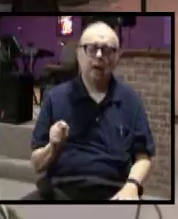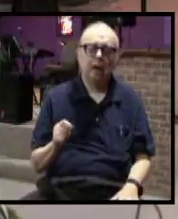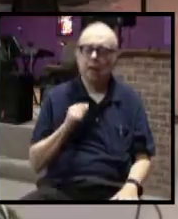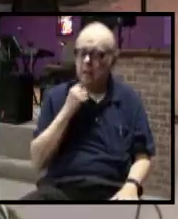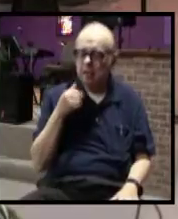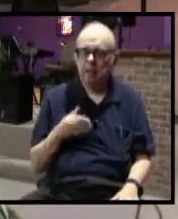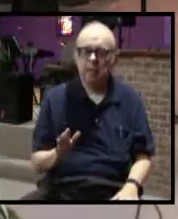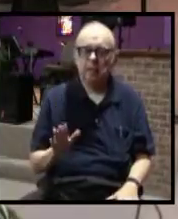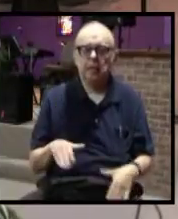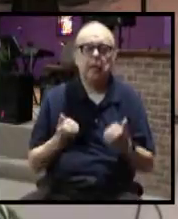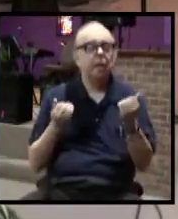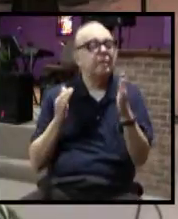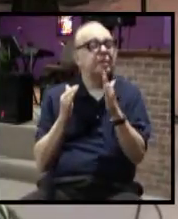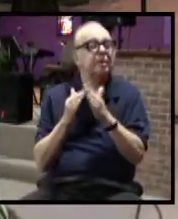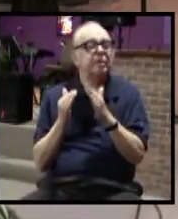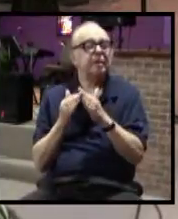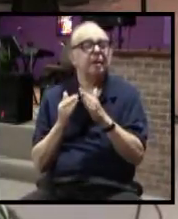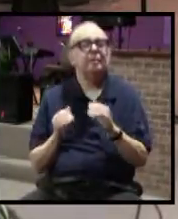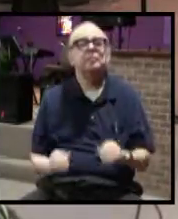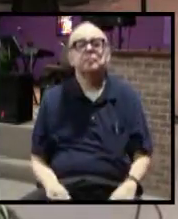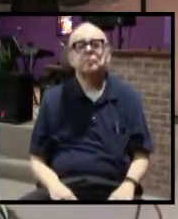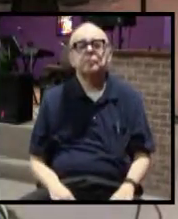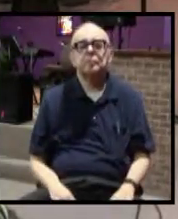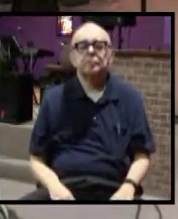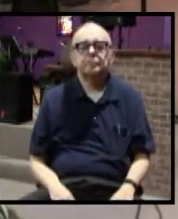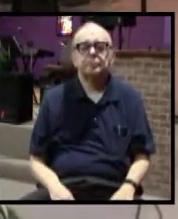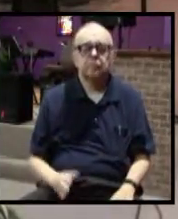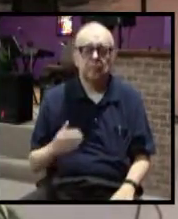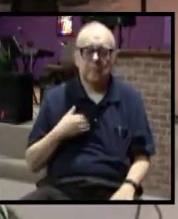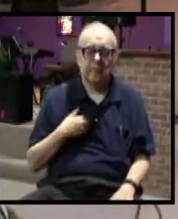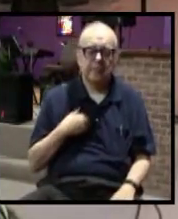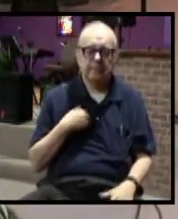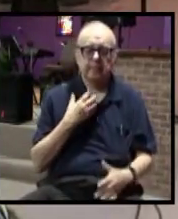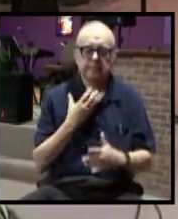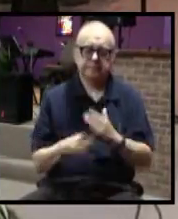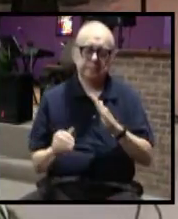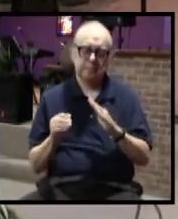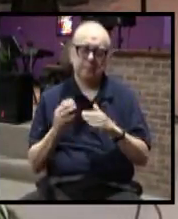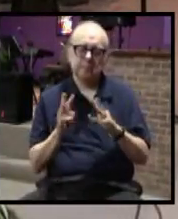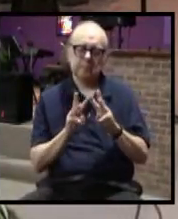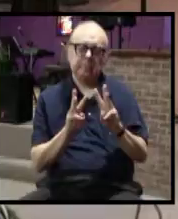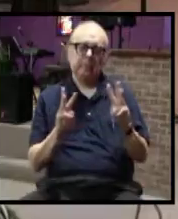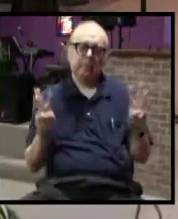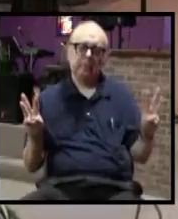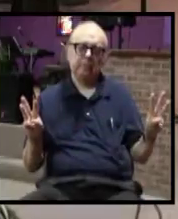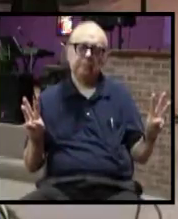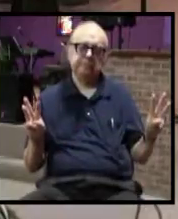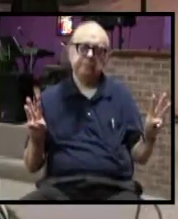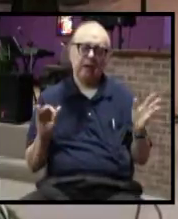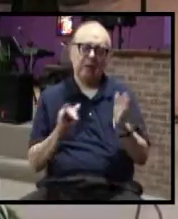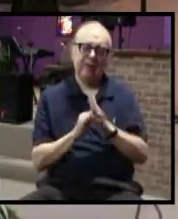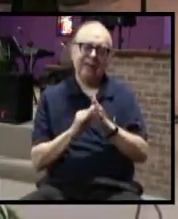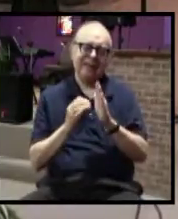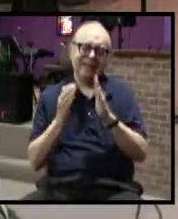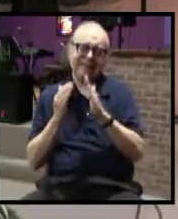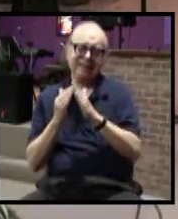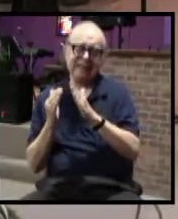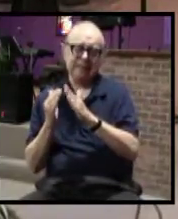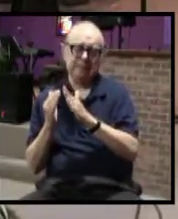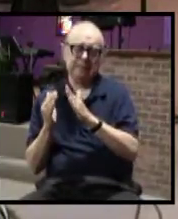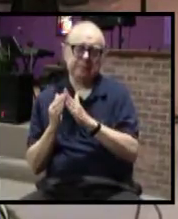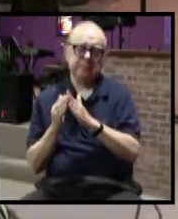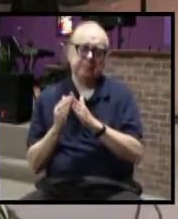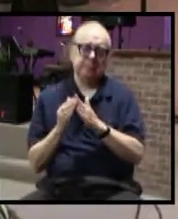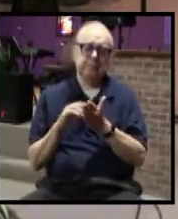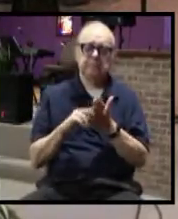outcast. You were not allowed to live in the city. You had to live outside the walls of the